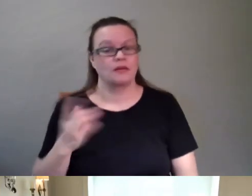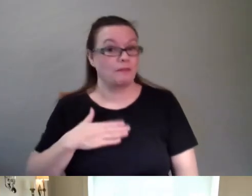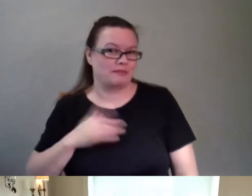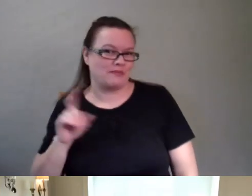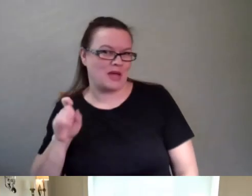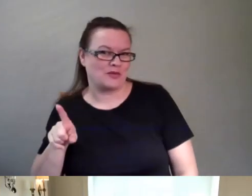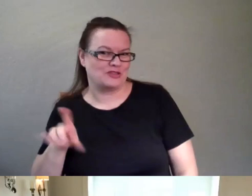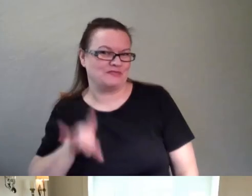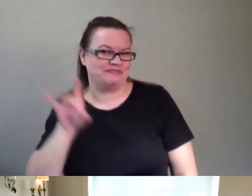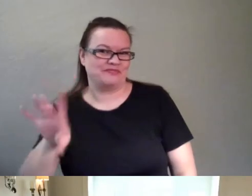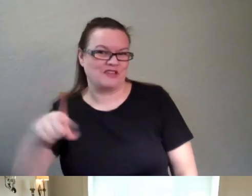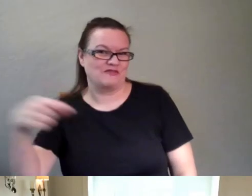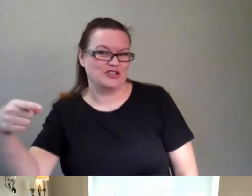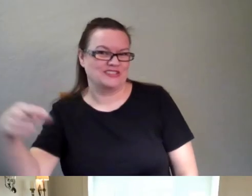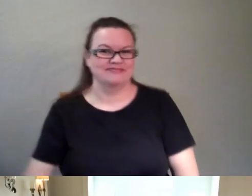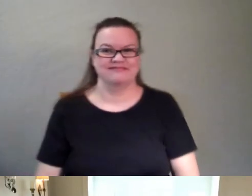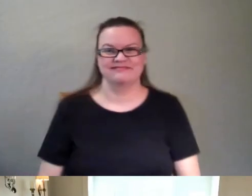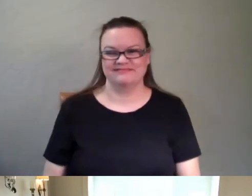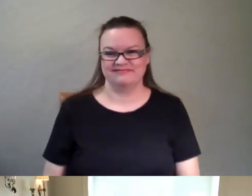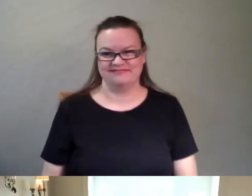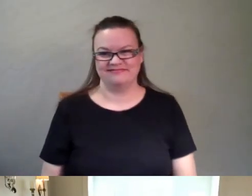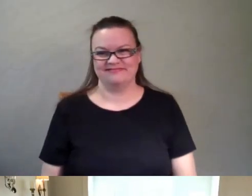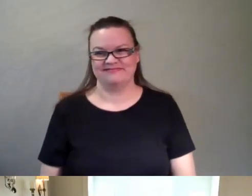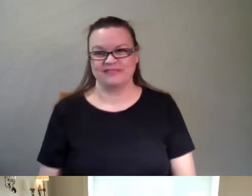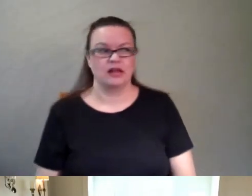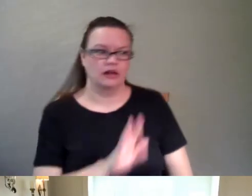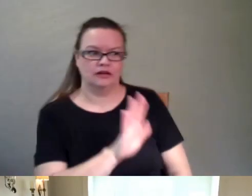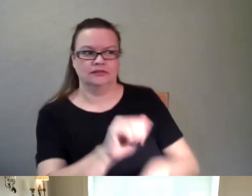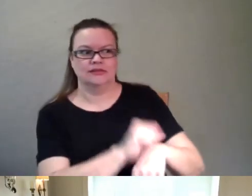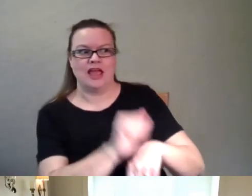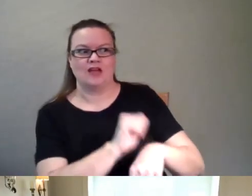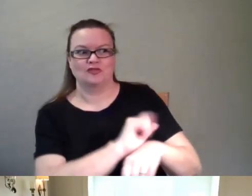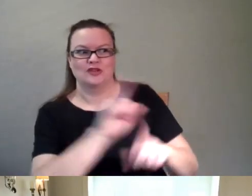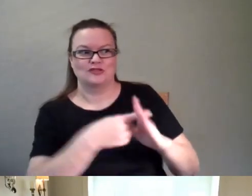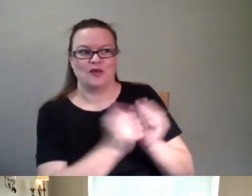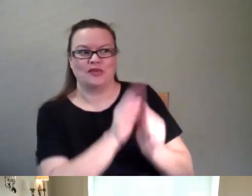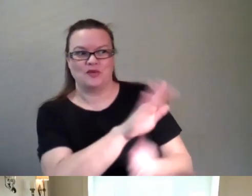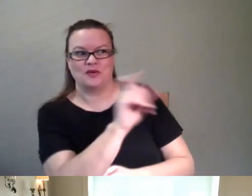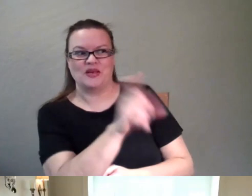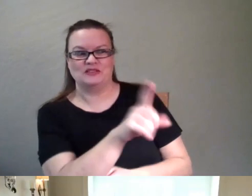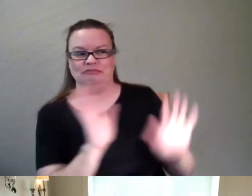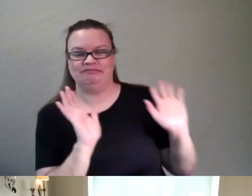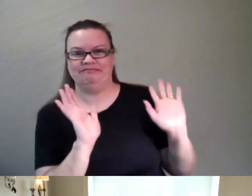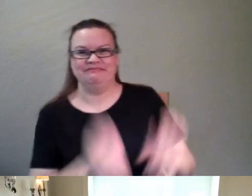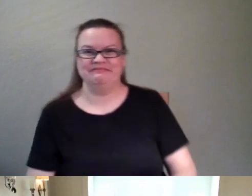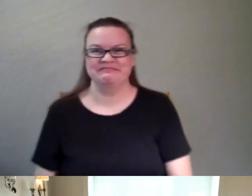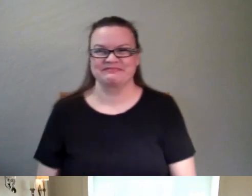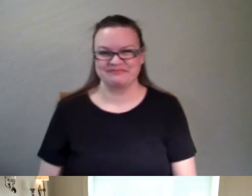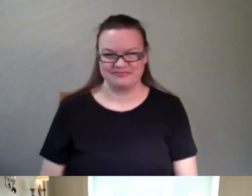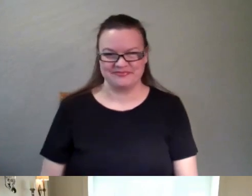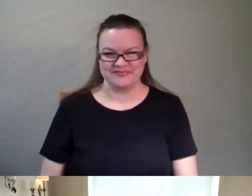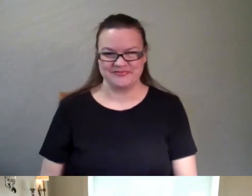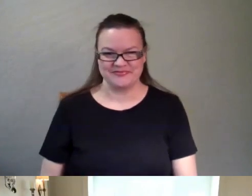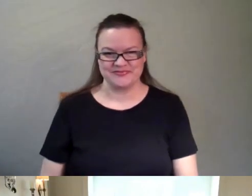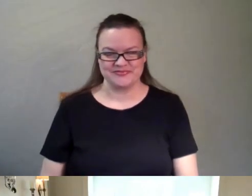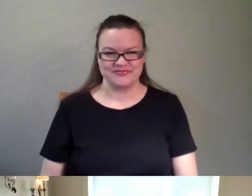before getting to as many of these as we can. That's always dangerous. to just ask a more basic question, you